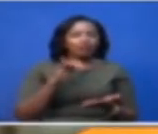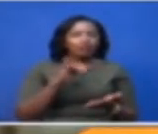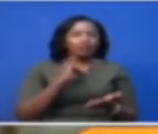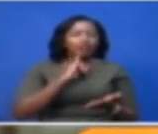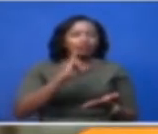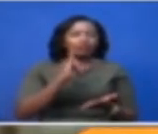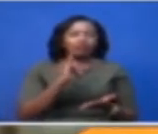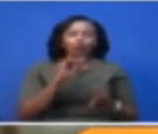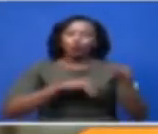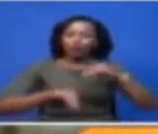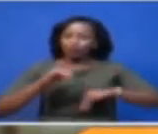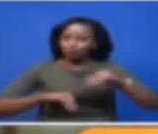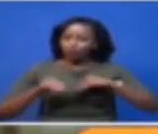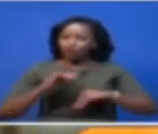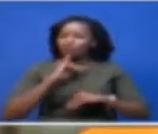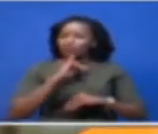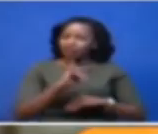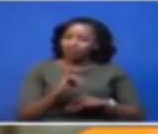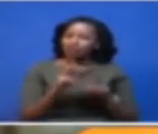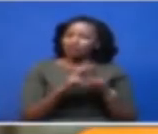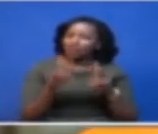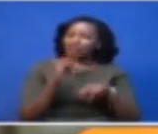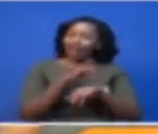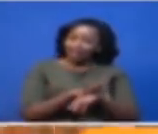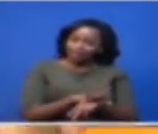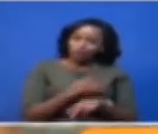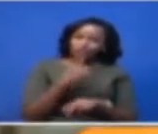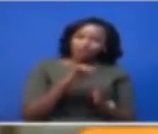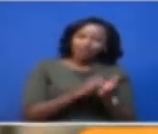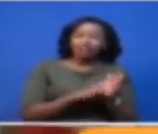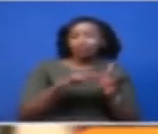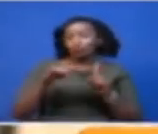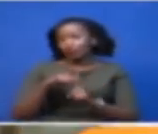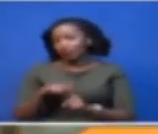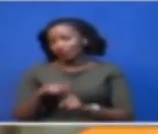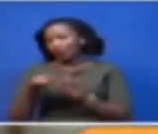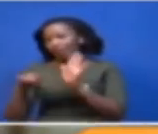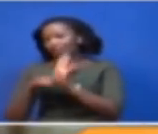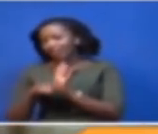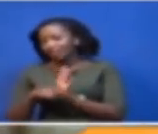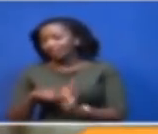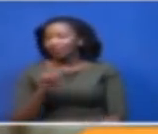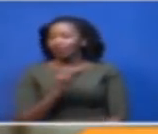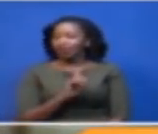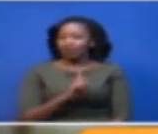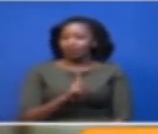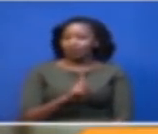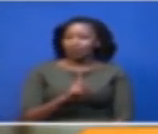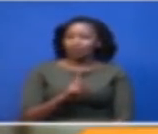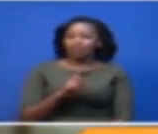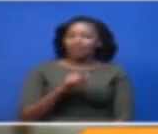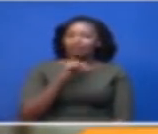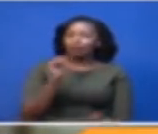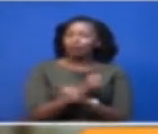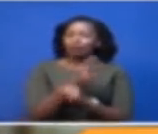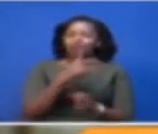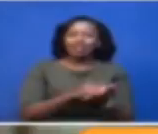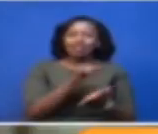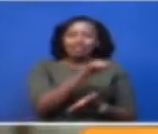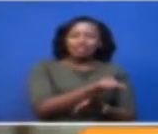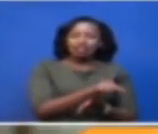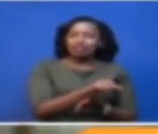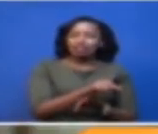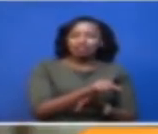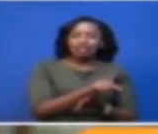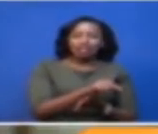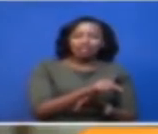bit early to just call it positive or negative. And I think it's not dichotomies of this is it and this is not it. It's a nuanced thing. And